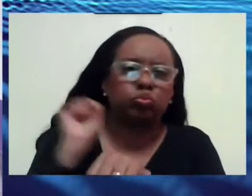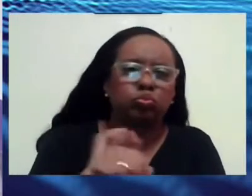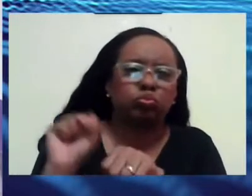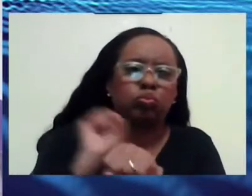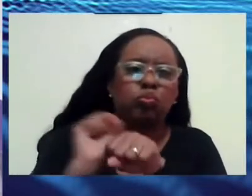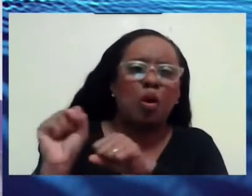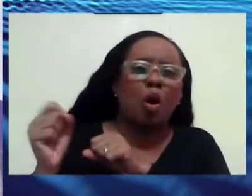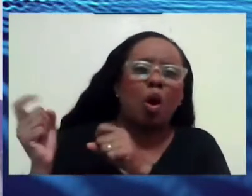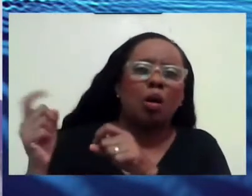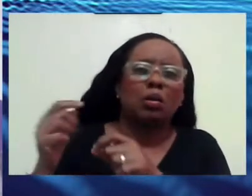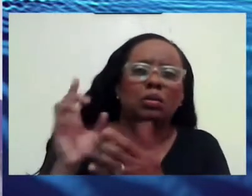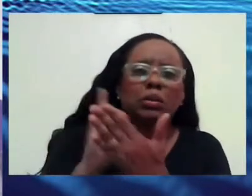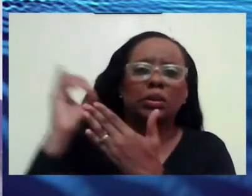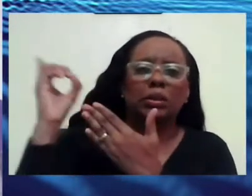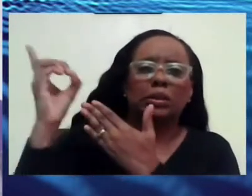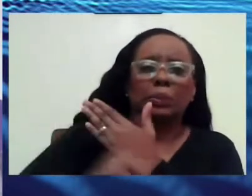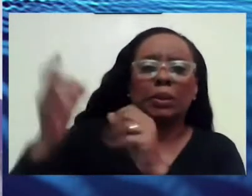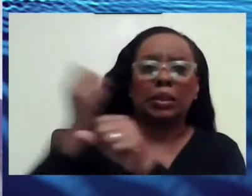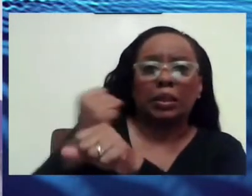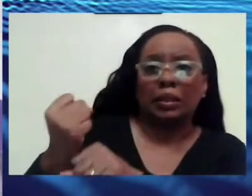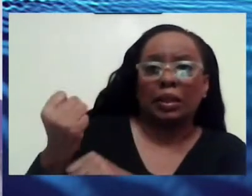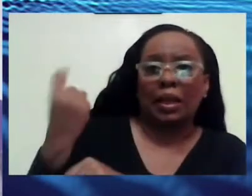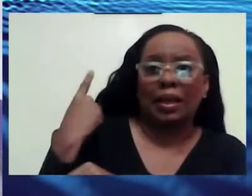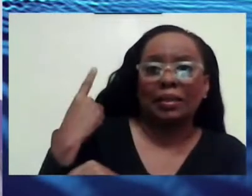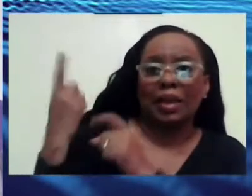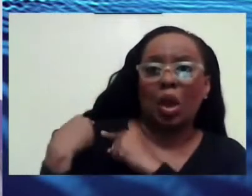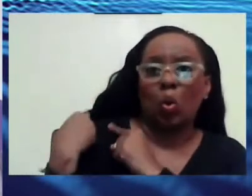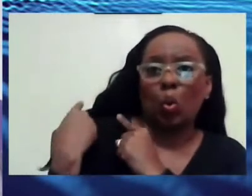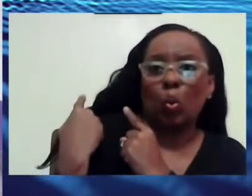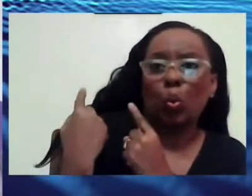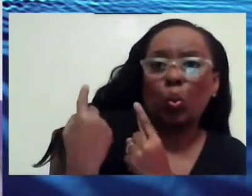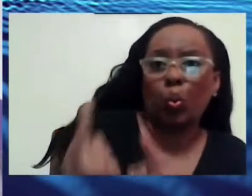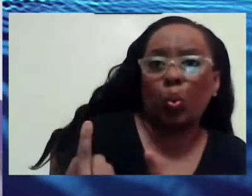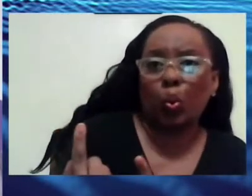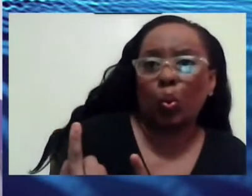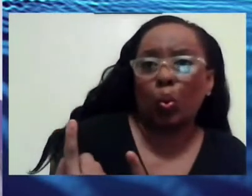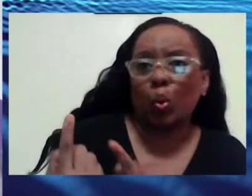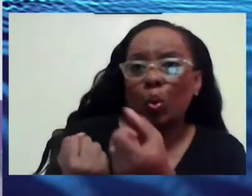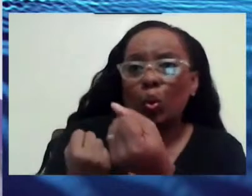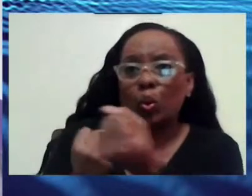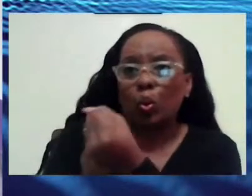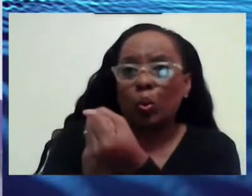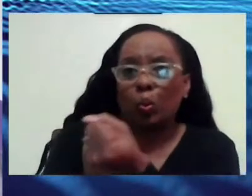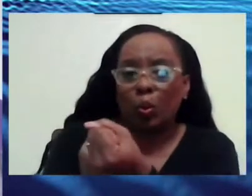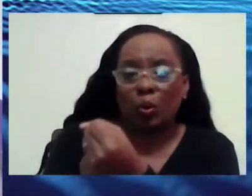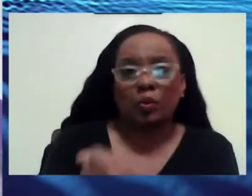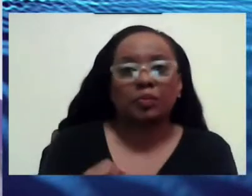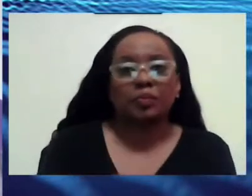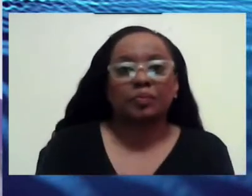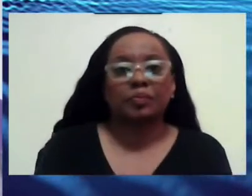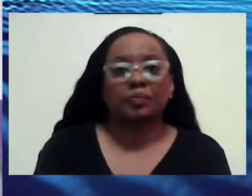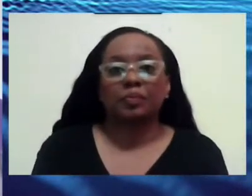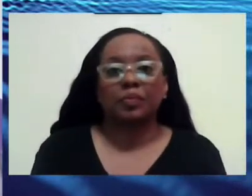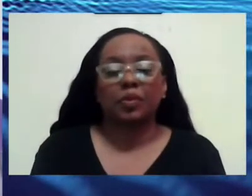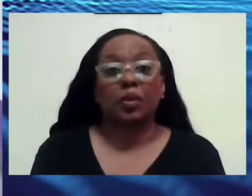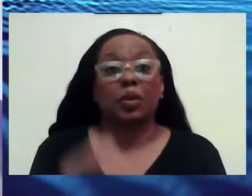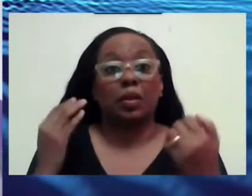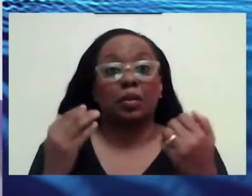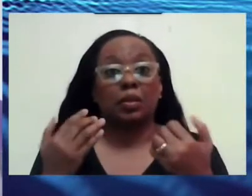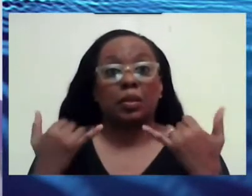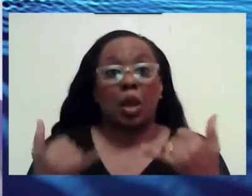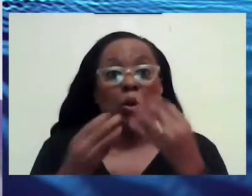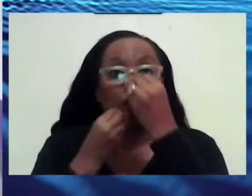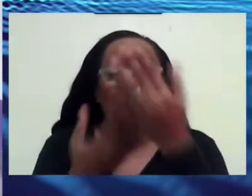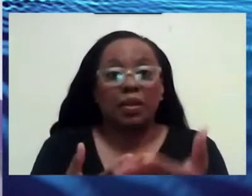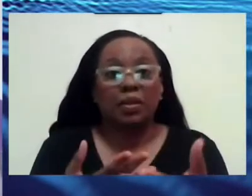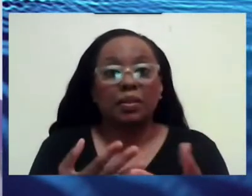since December of last year in supporting St. Vincent and the Grenadines. So the updates as at 9 a.m.